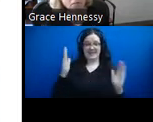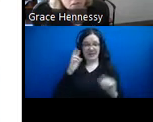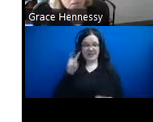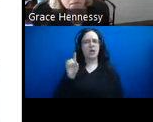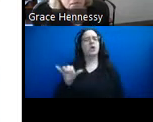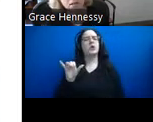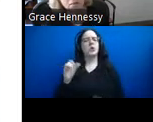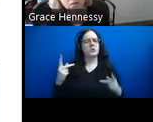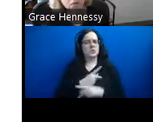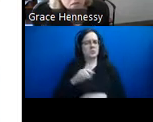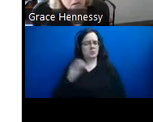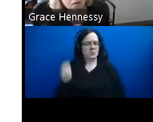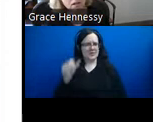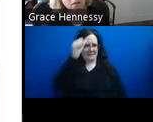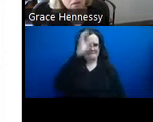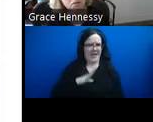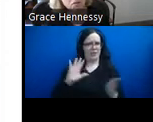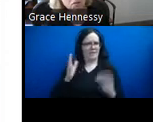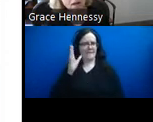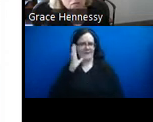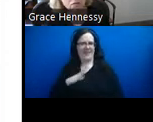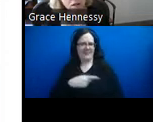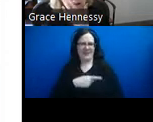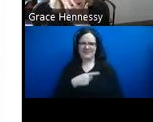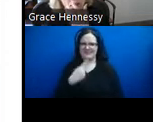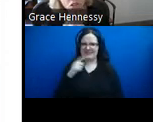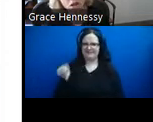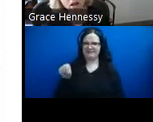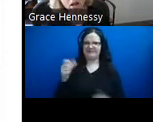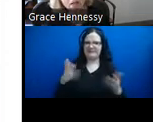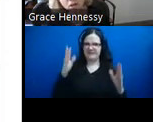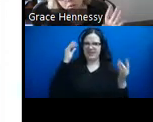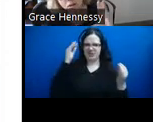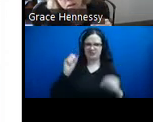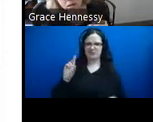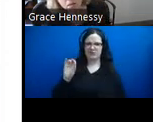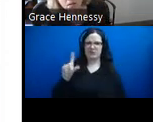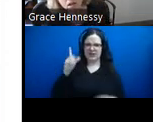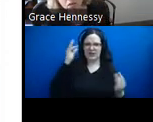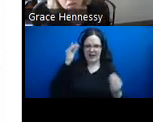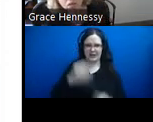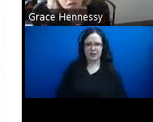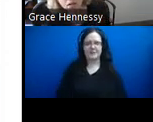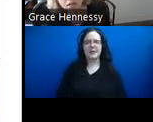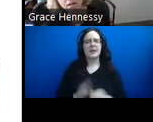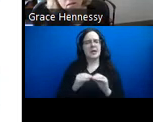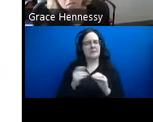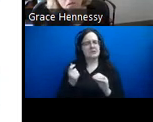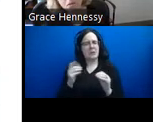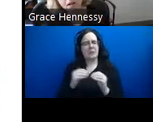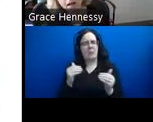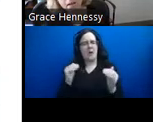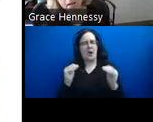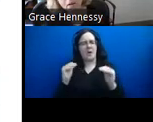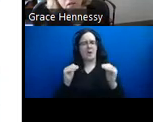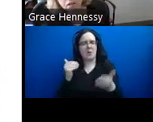of males in this study compared to females had suicidal ideation. The numbers get a little bit tighter when you look at it in an attempt,